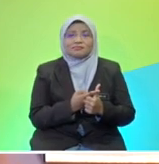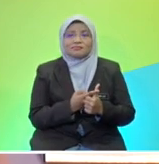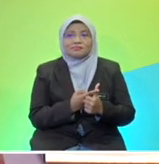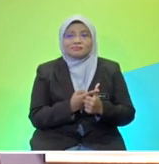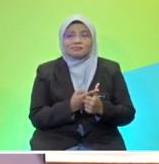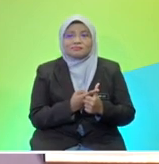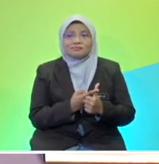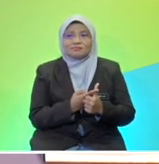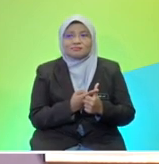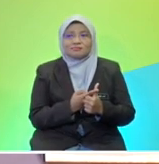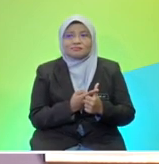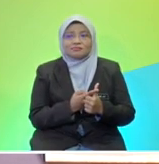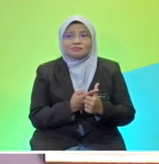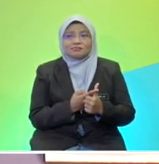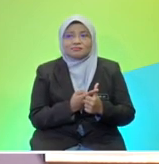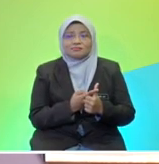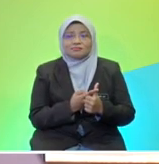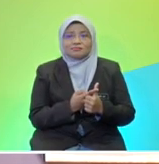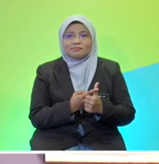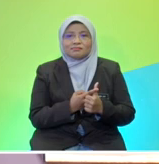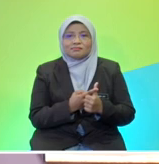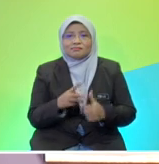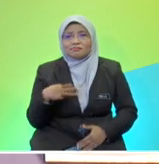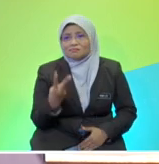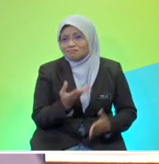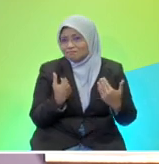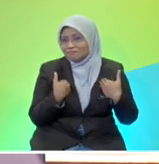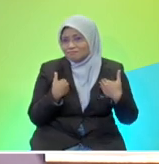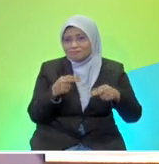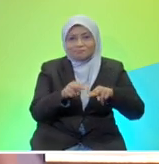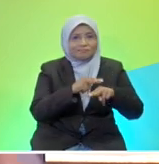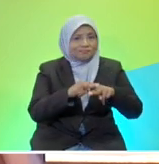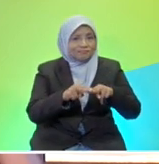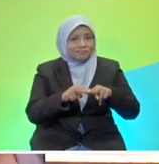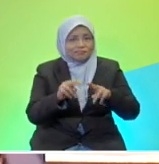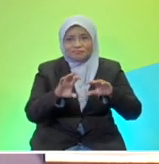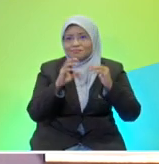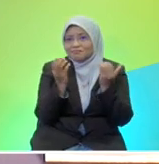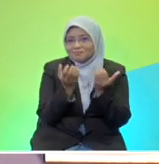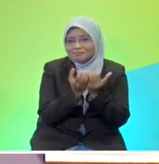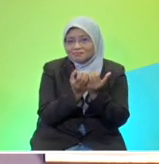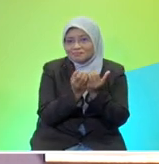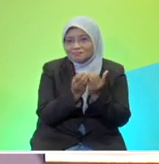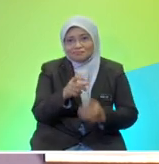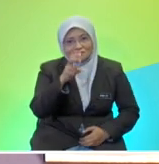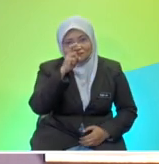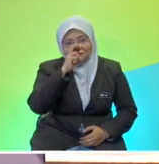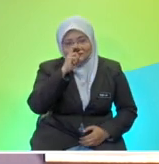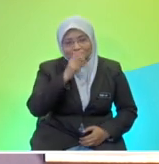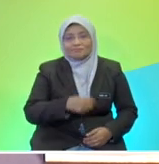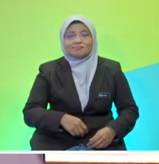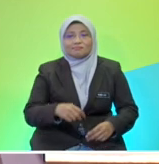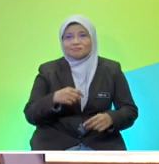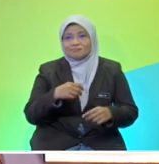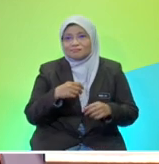I showed you 8 toys today. We have train, we have ball, we have teddy bears. We have a